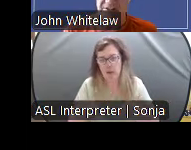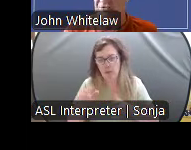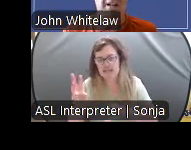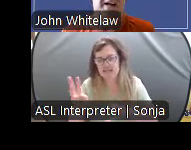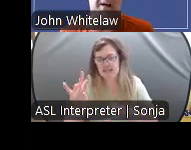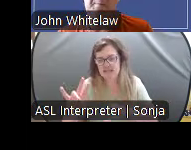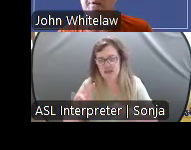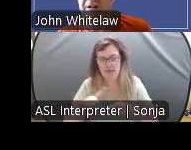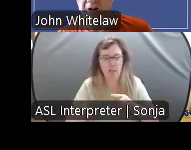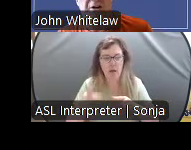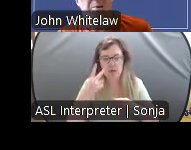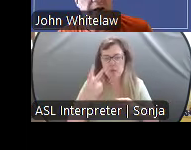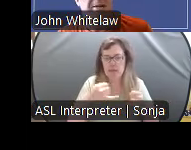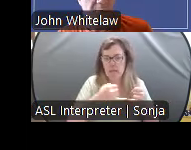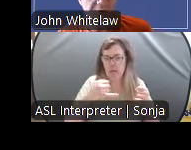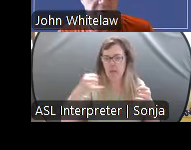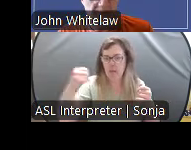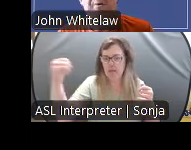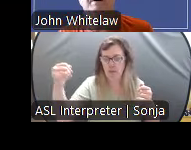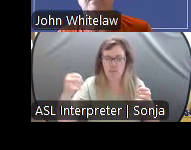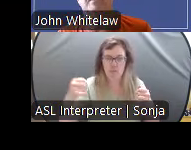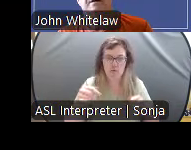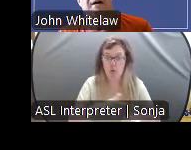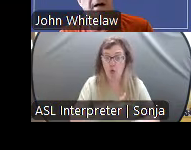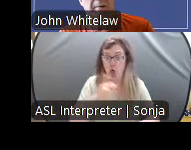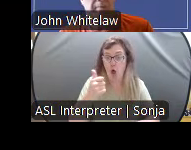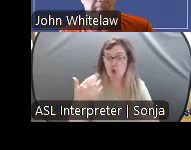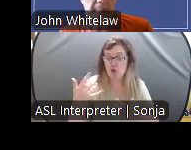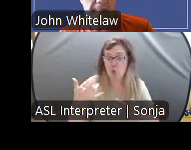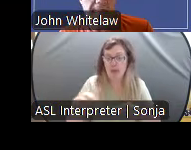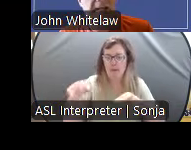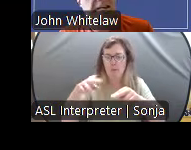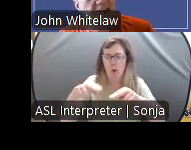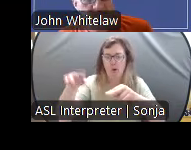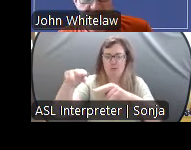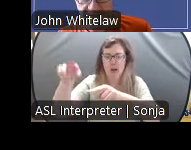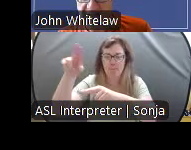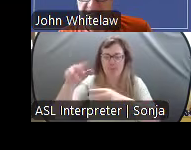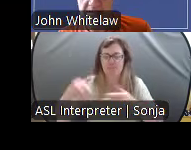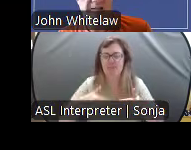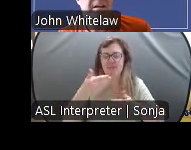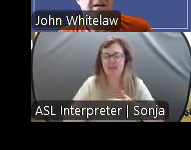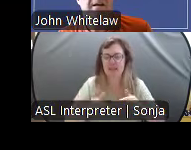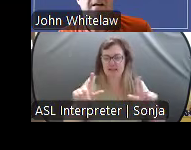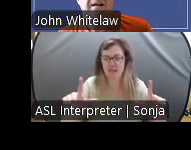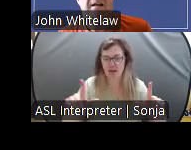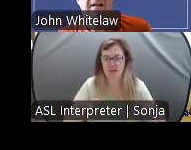it's a straight line up. The longer you wait, the more you get per month. Next slide, please.